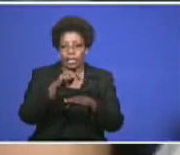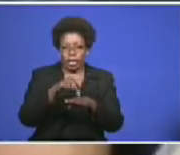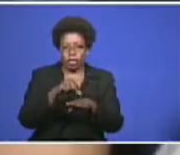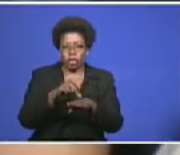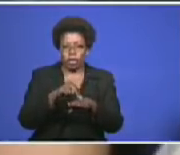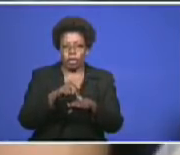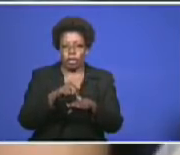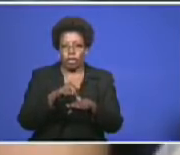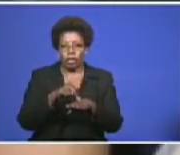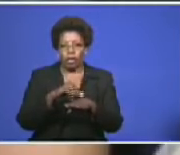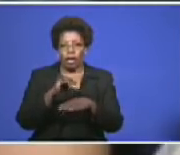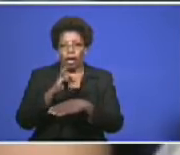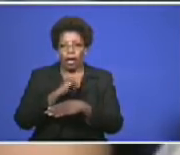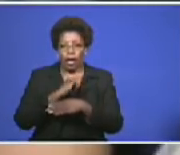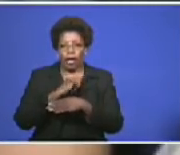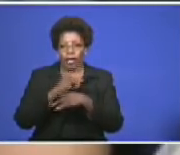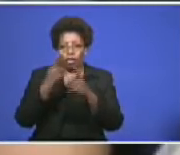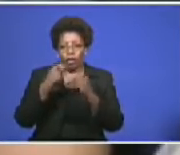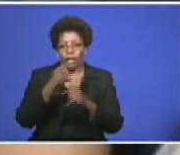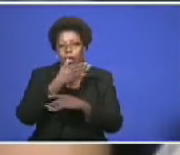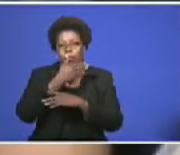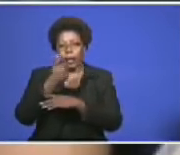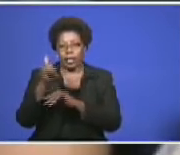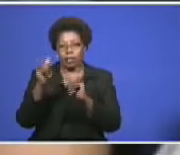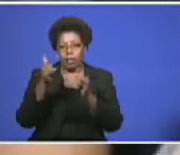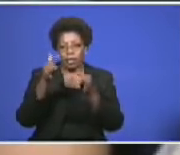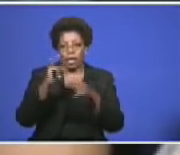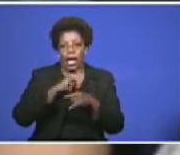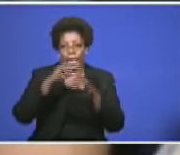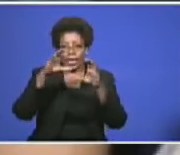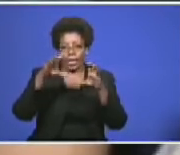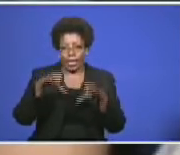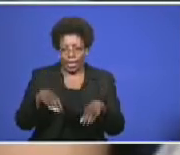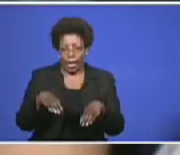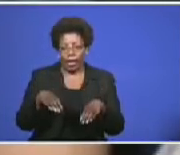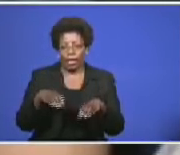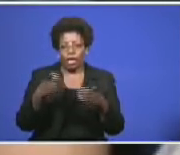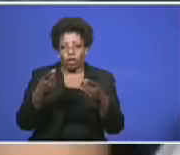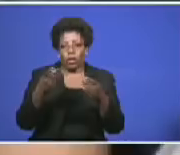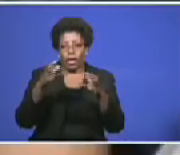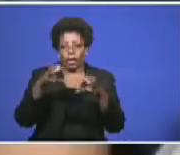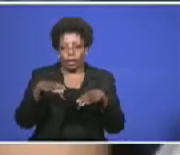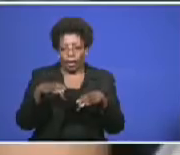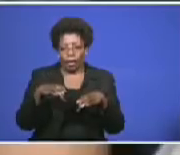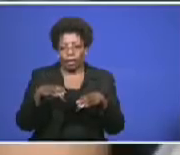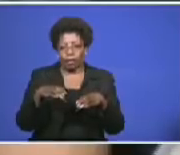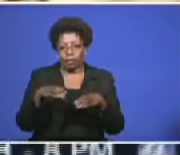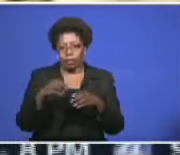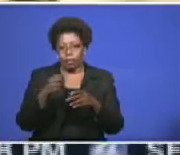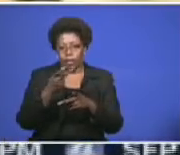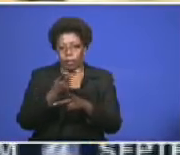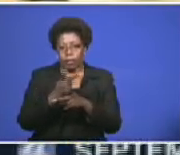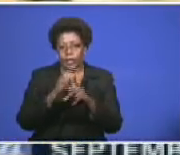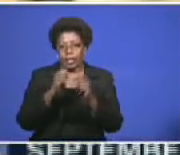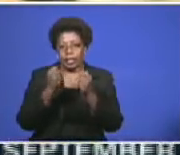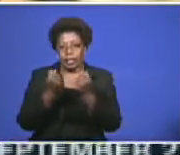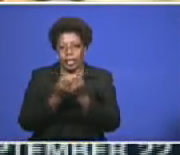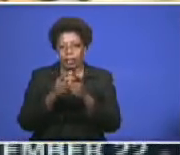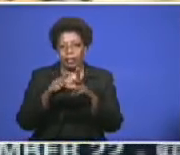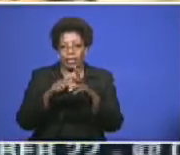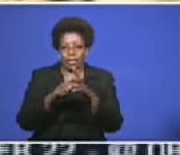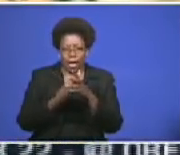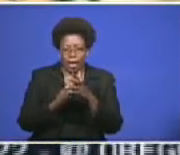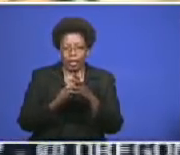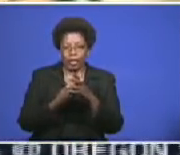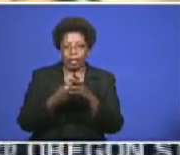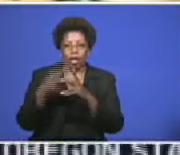you know, try to be the best player I can. You know, the only thing I can possibly do is really just help this team start a winning